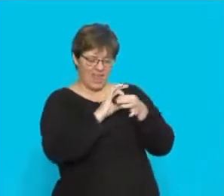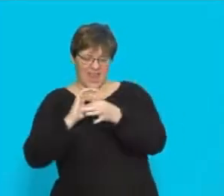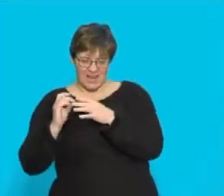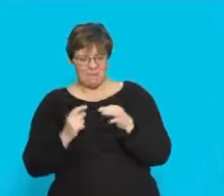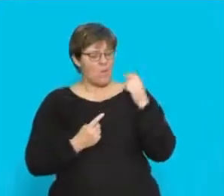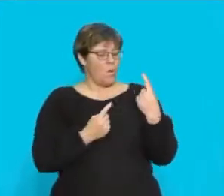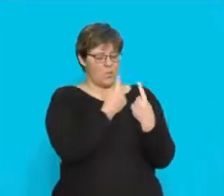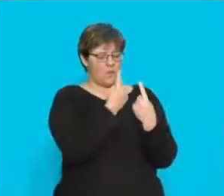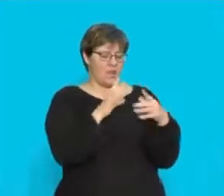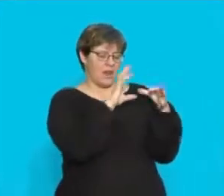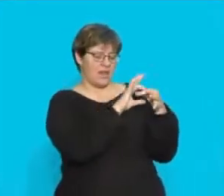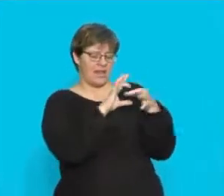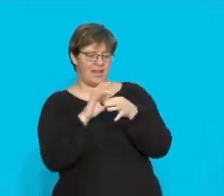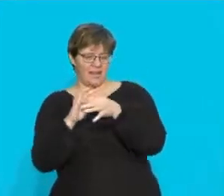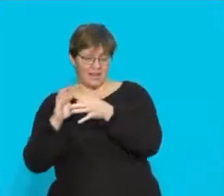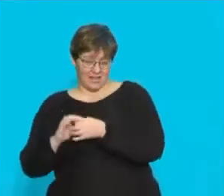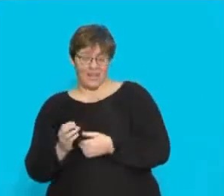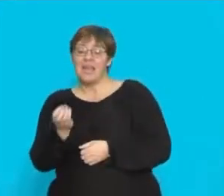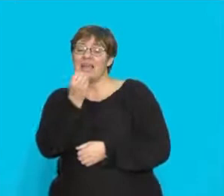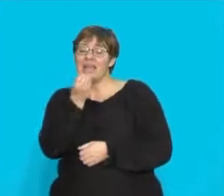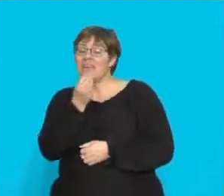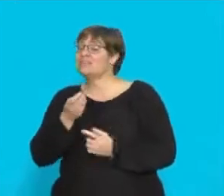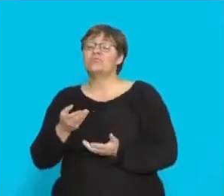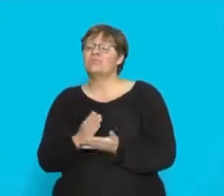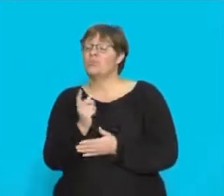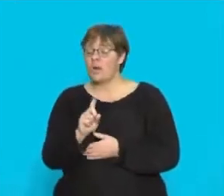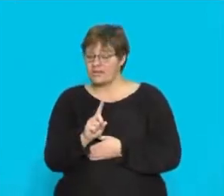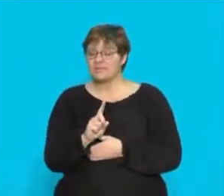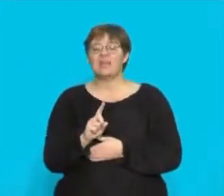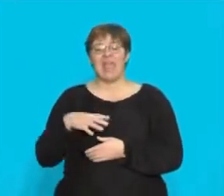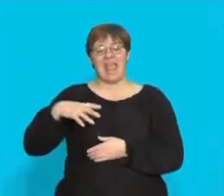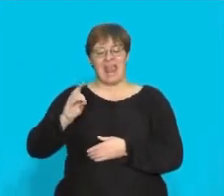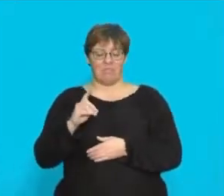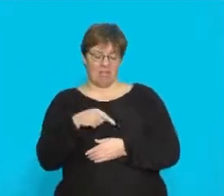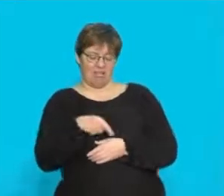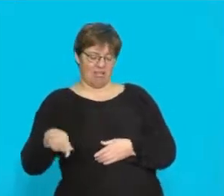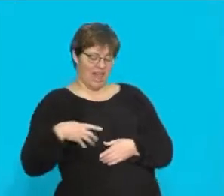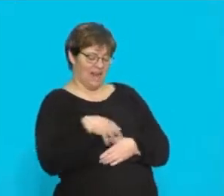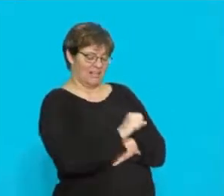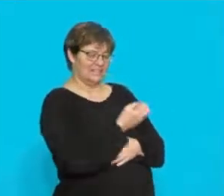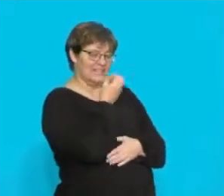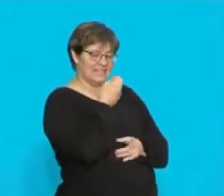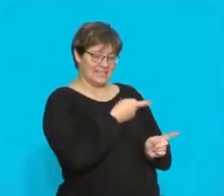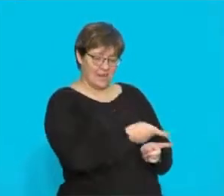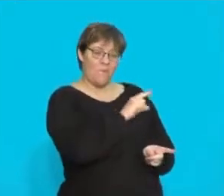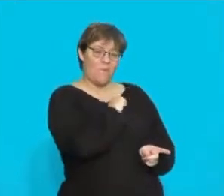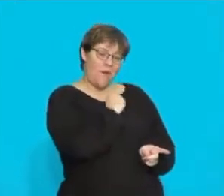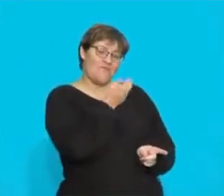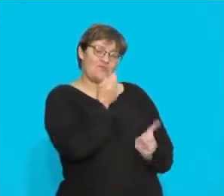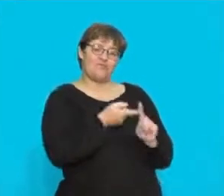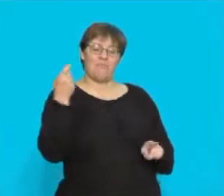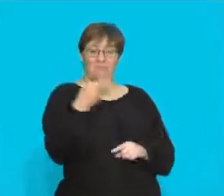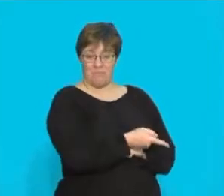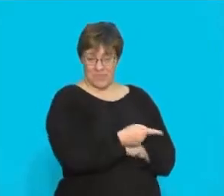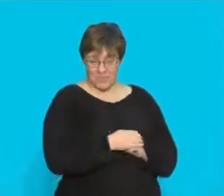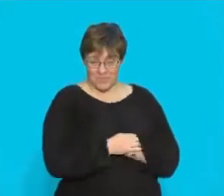structures. And they are eaten by a lot of aquatic animals because that's where they're going to get their food. Because as you can